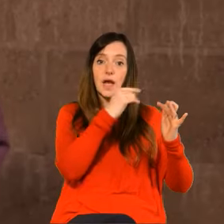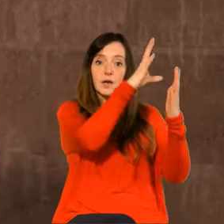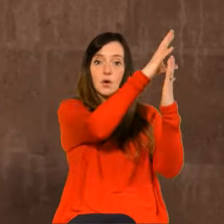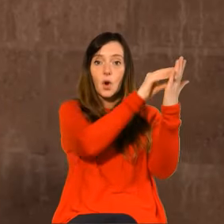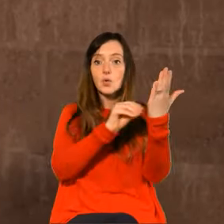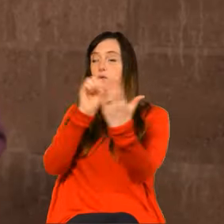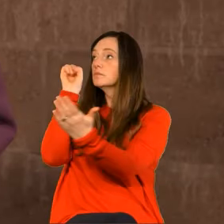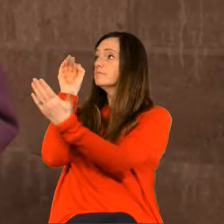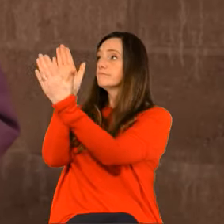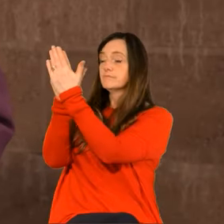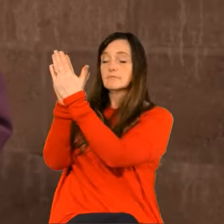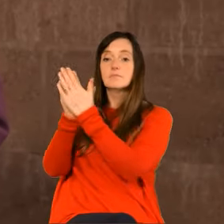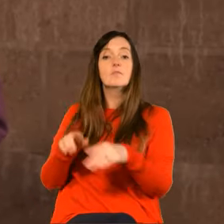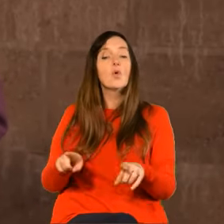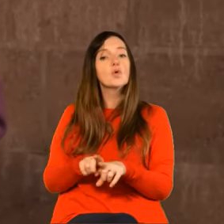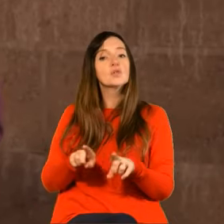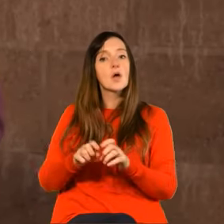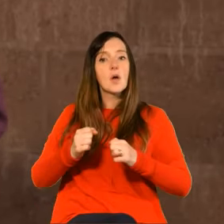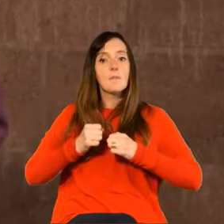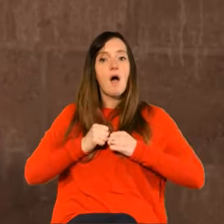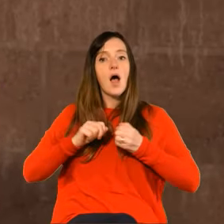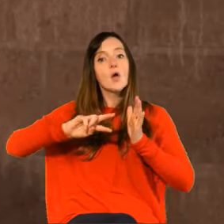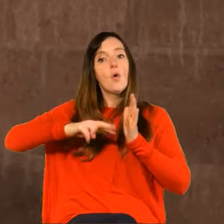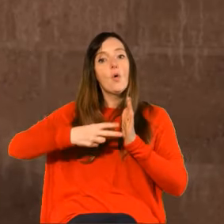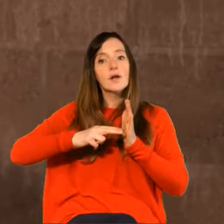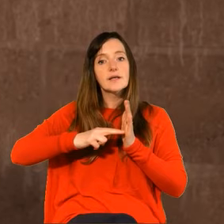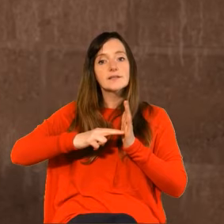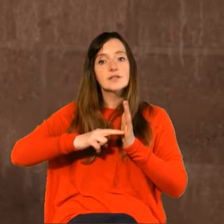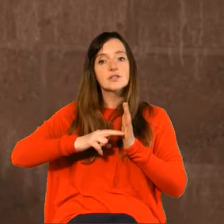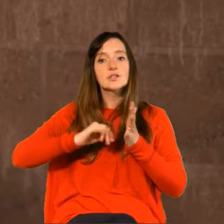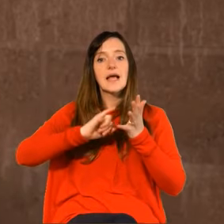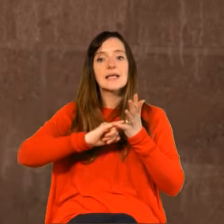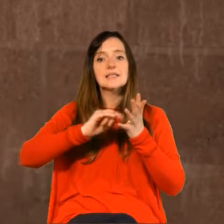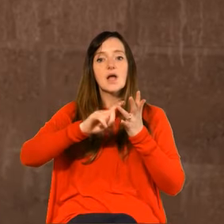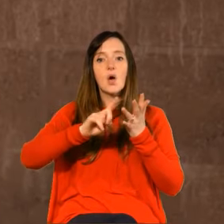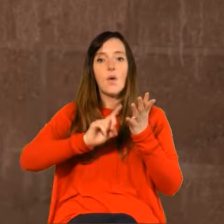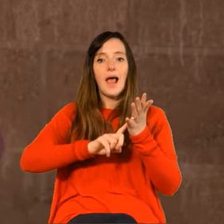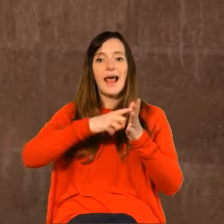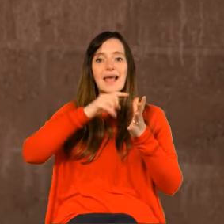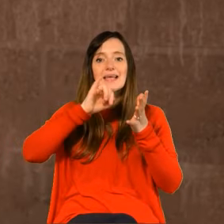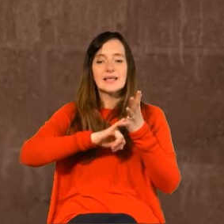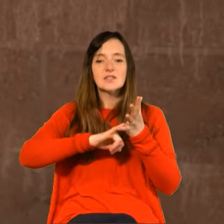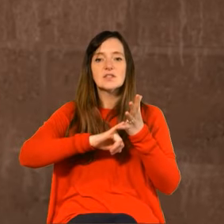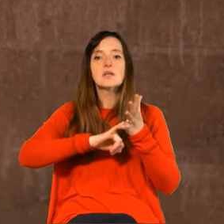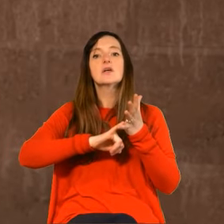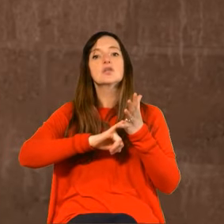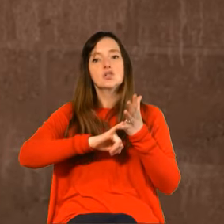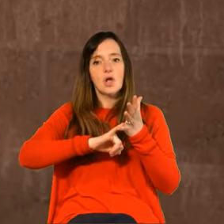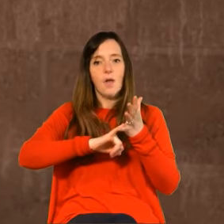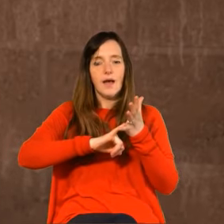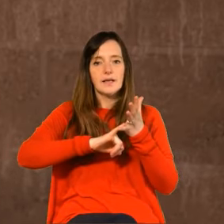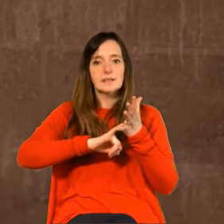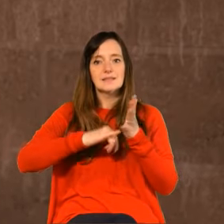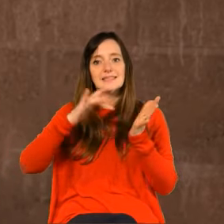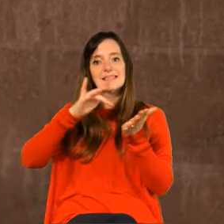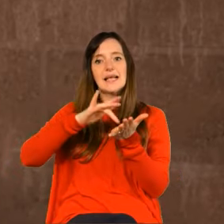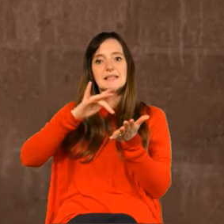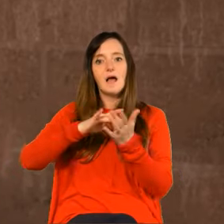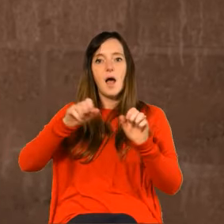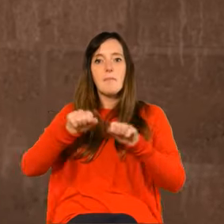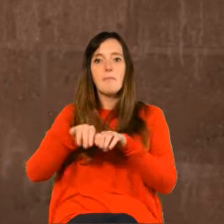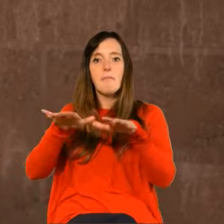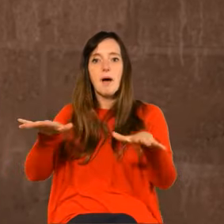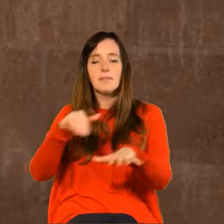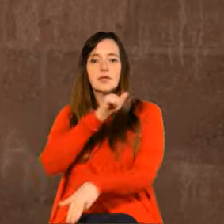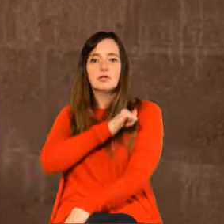bit of self-promotion, the organisation I work for, SOLAS, S-O-L-A-S, the SOLAS Centre for Public Christianity. If you put SOLAS into